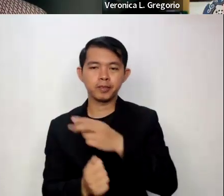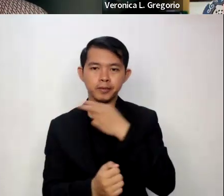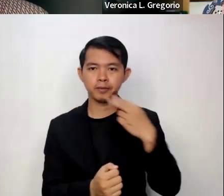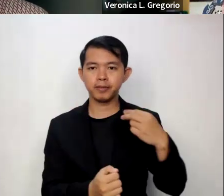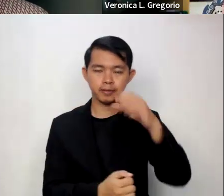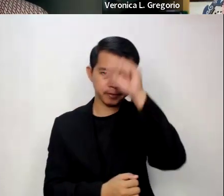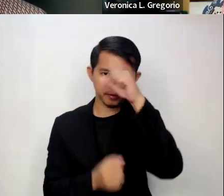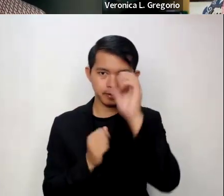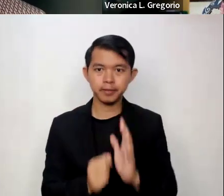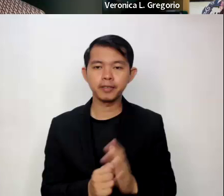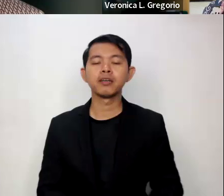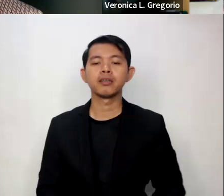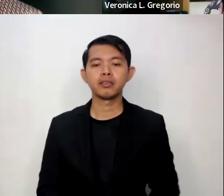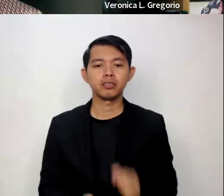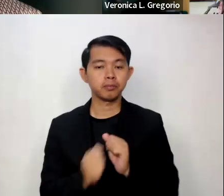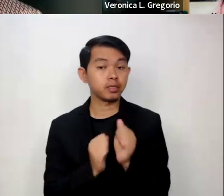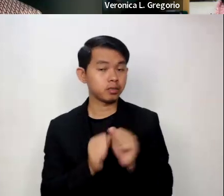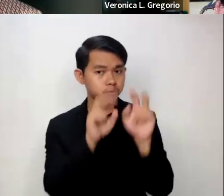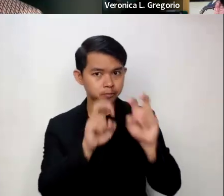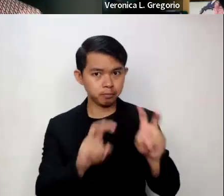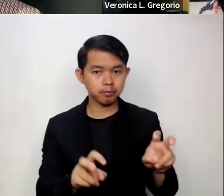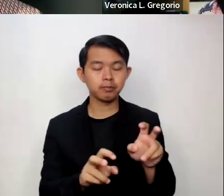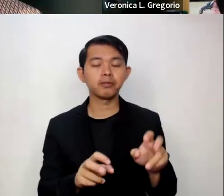just feel like this kind of methodologies, of course,